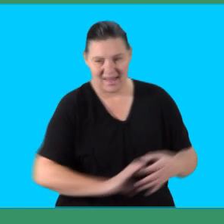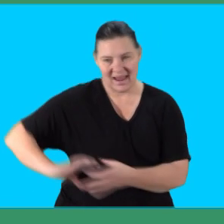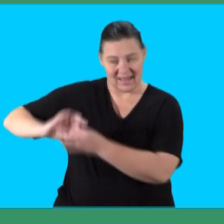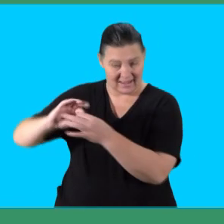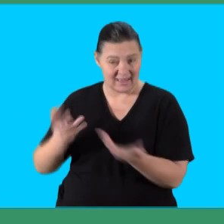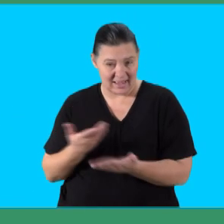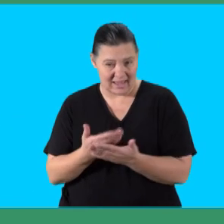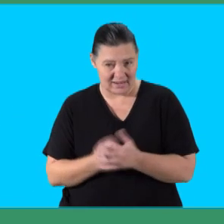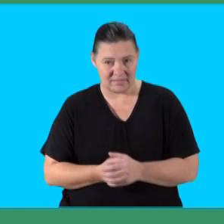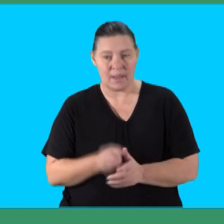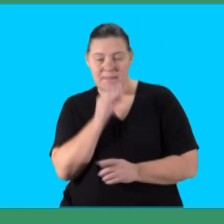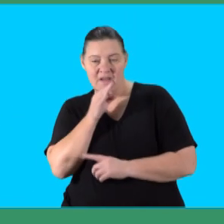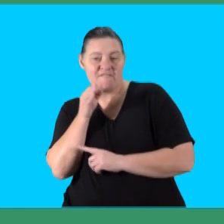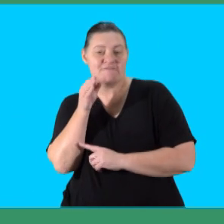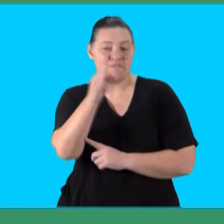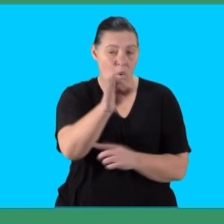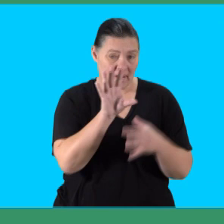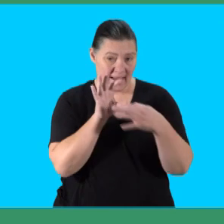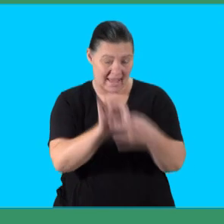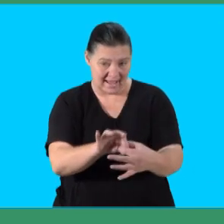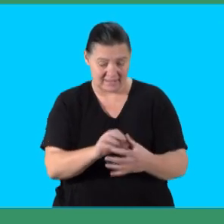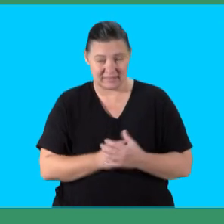Here's an example of a forward link.